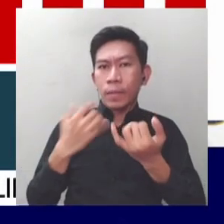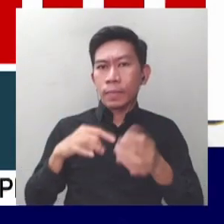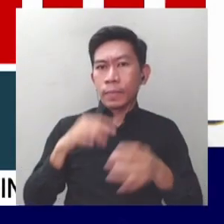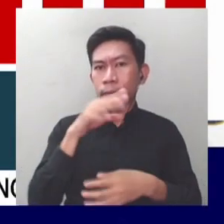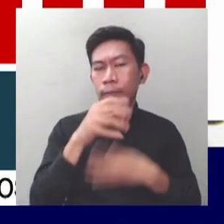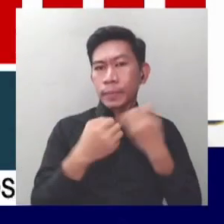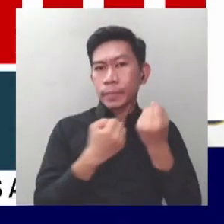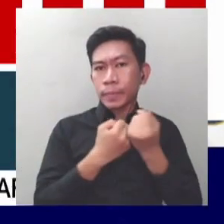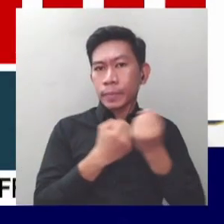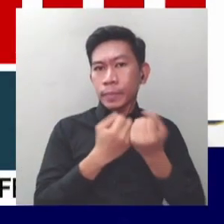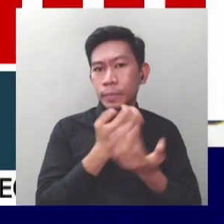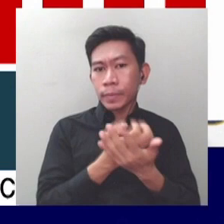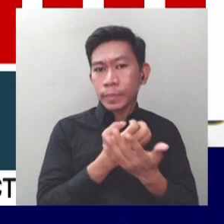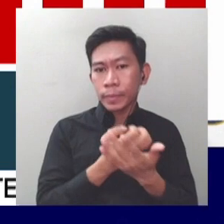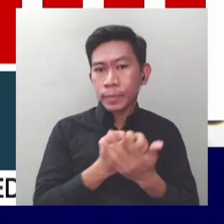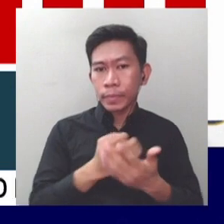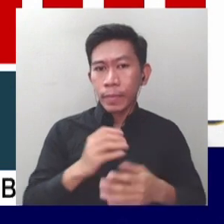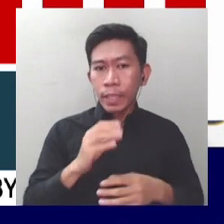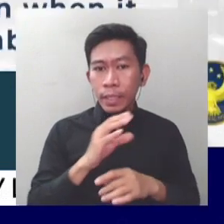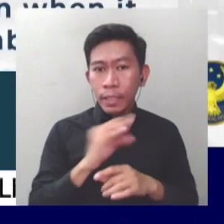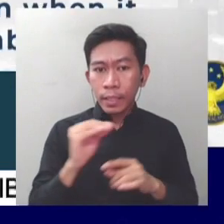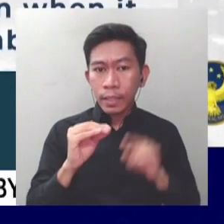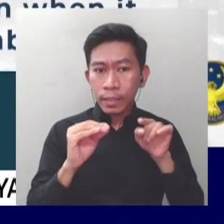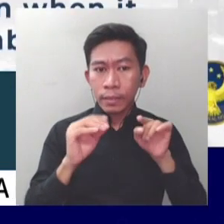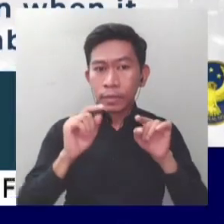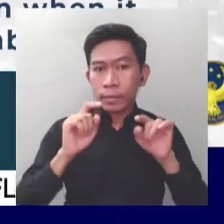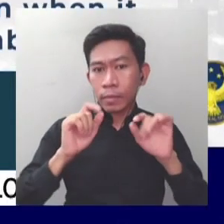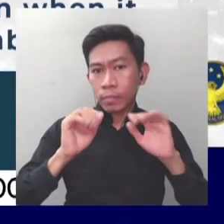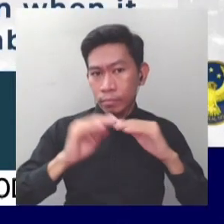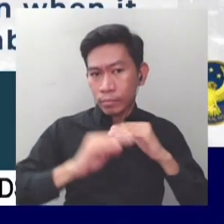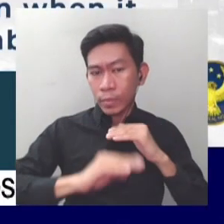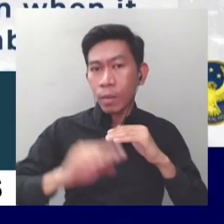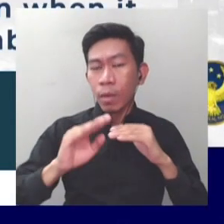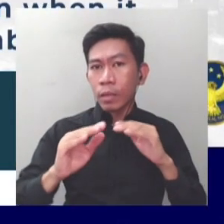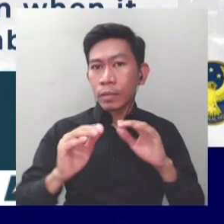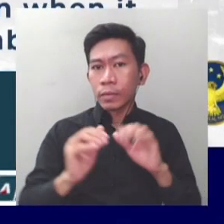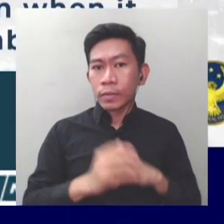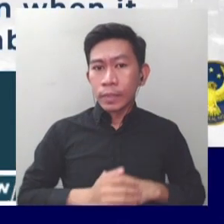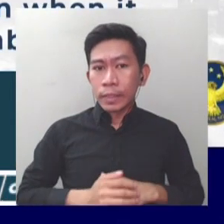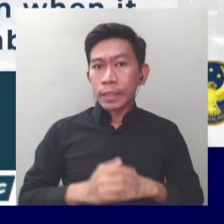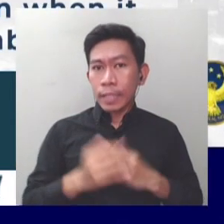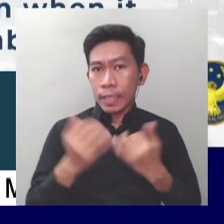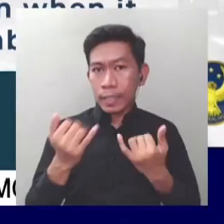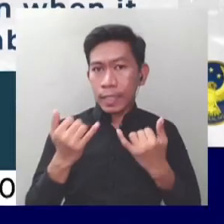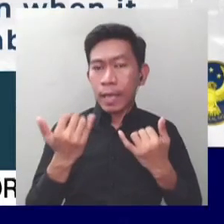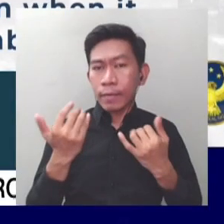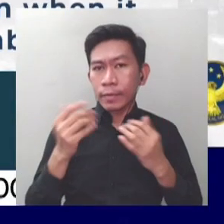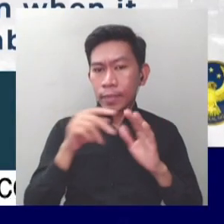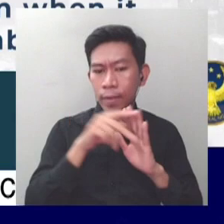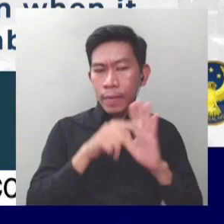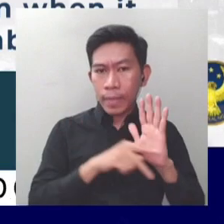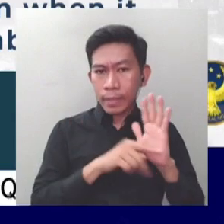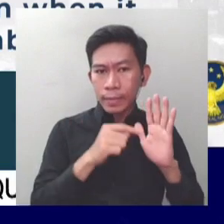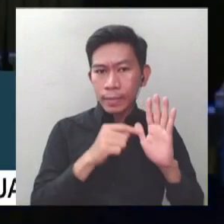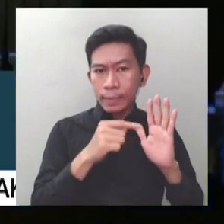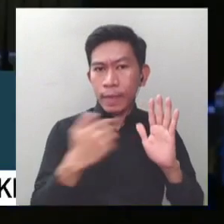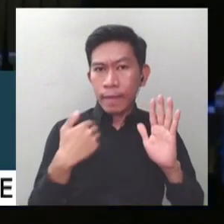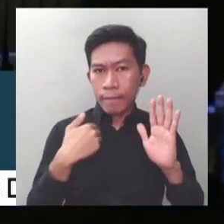board has seen it prudent to keep a steady hand on our monetary policy levers.